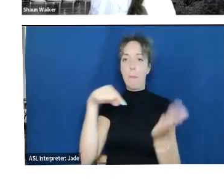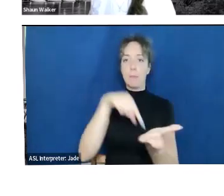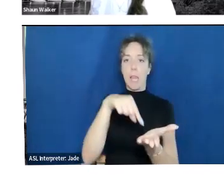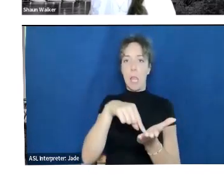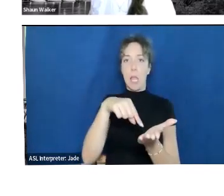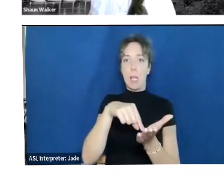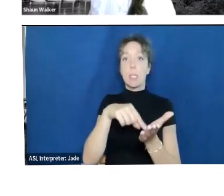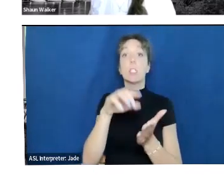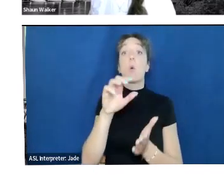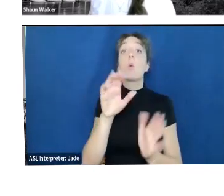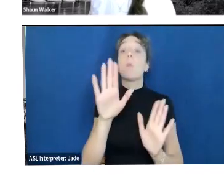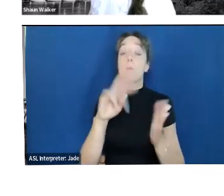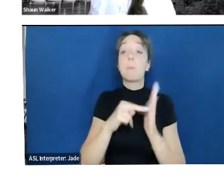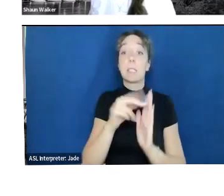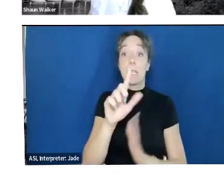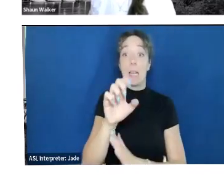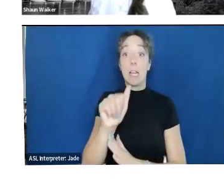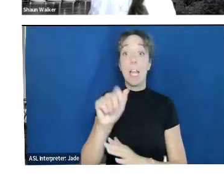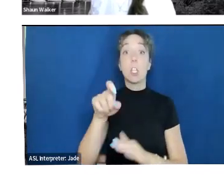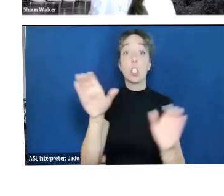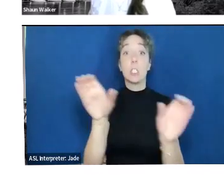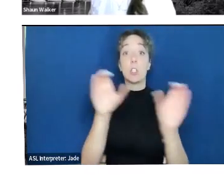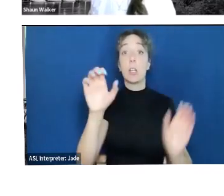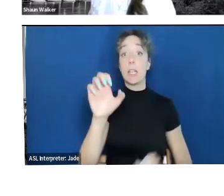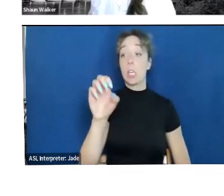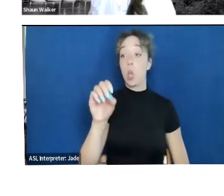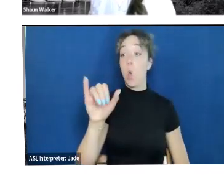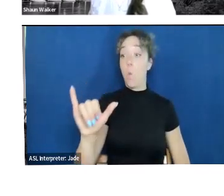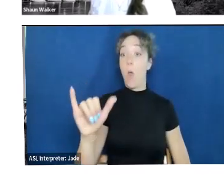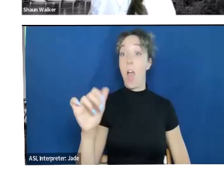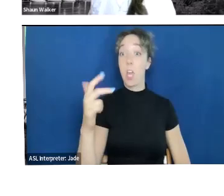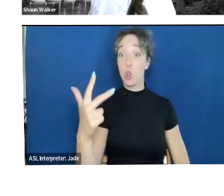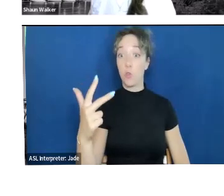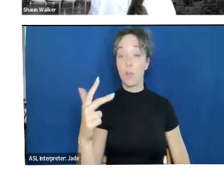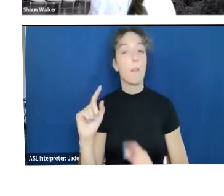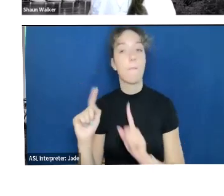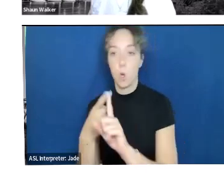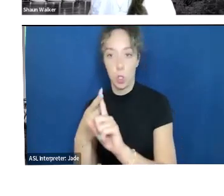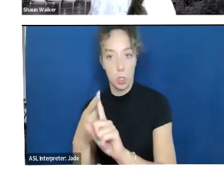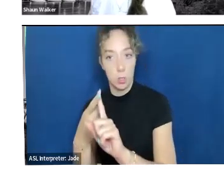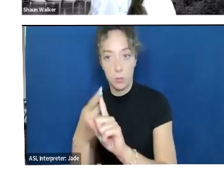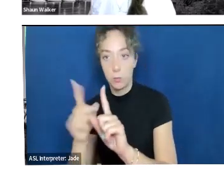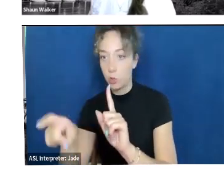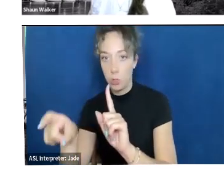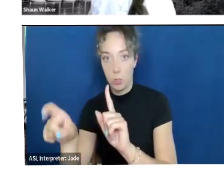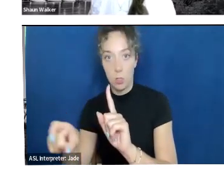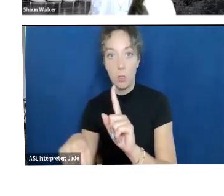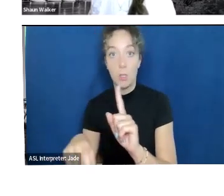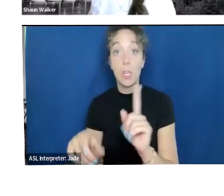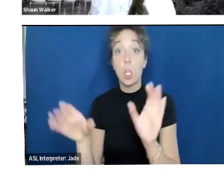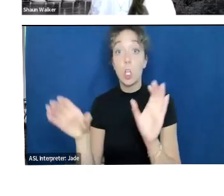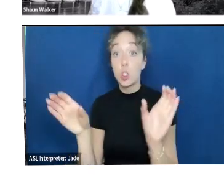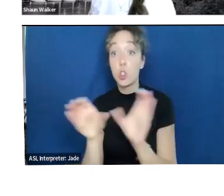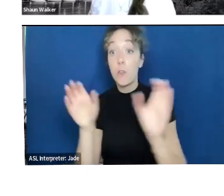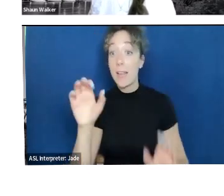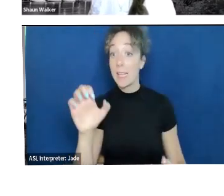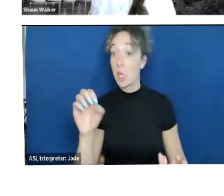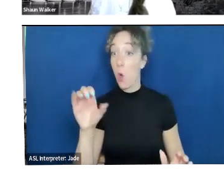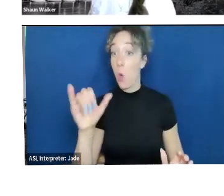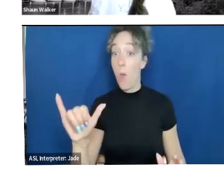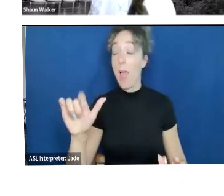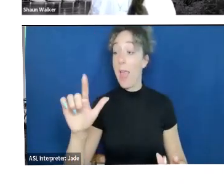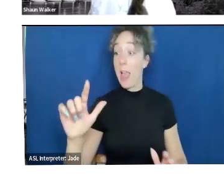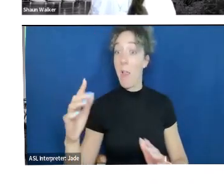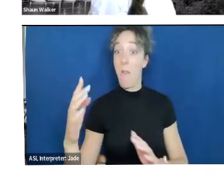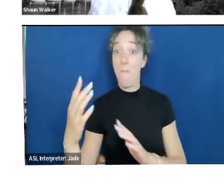certify EOY 3 first. Certifying EOY 4 at the same time of